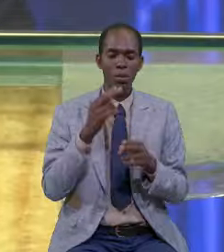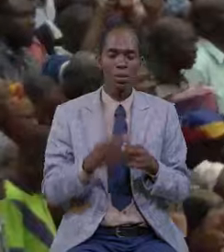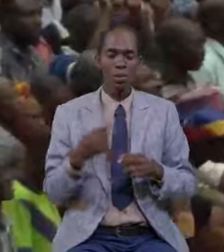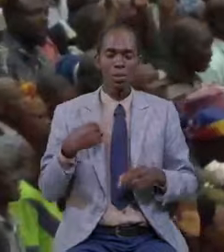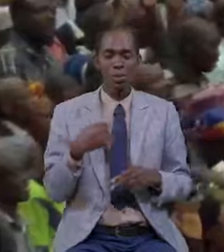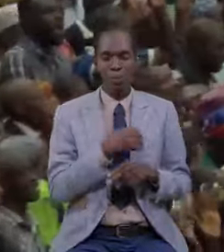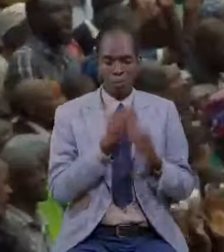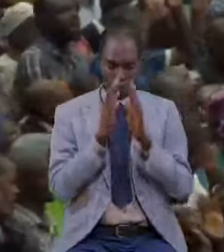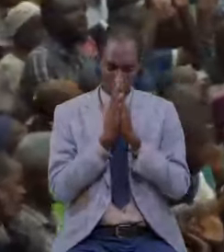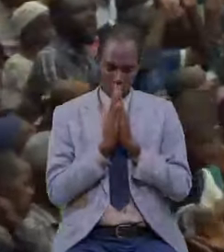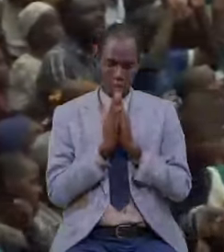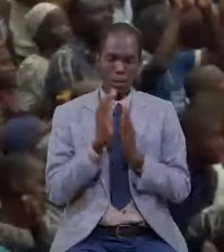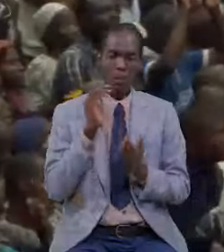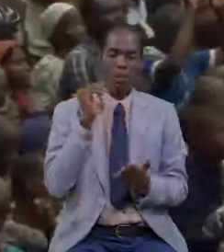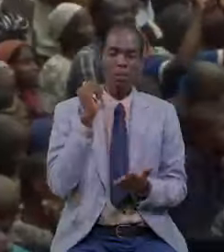we pray.